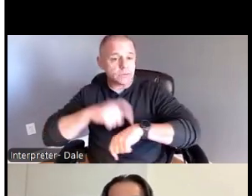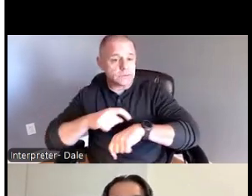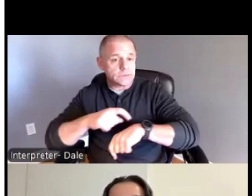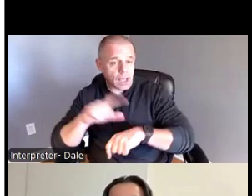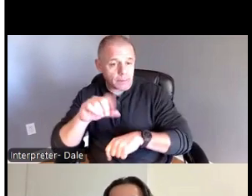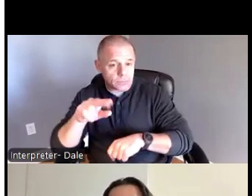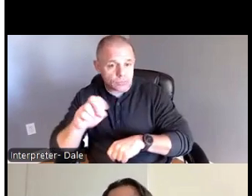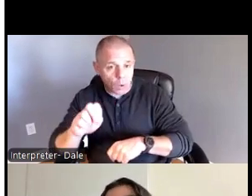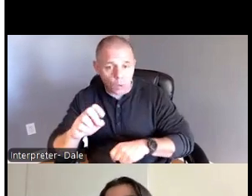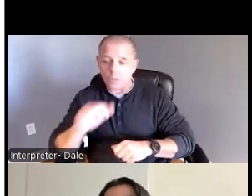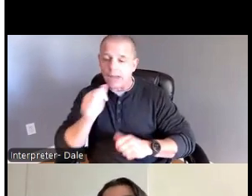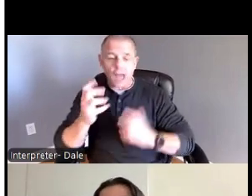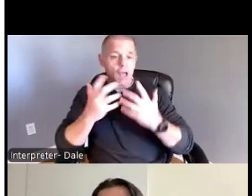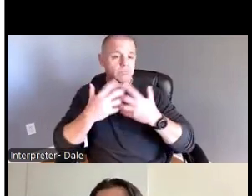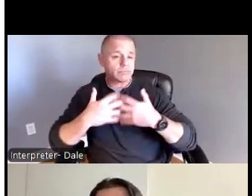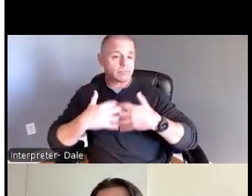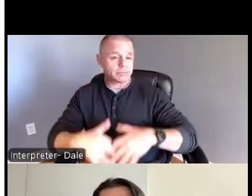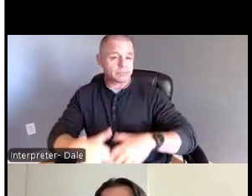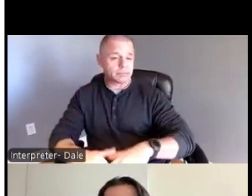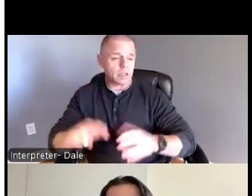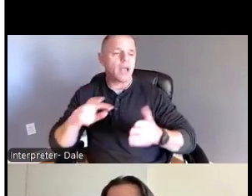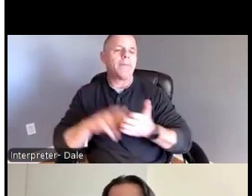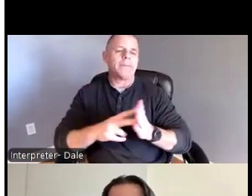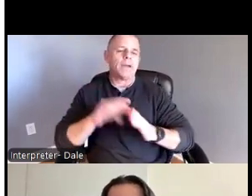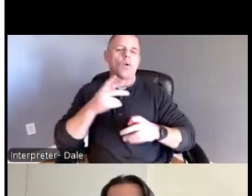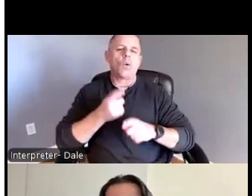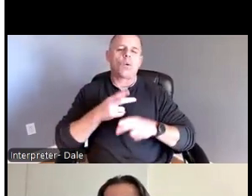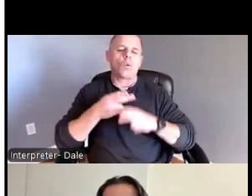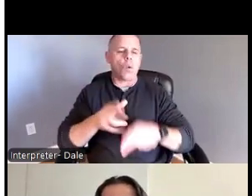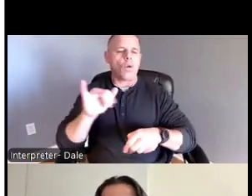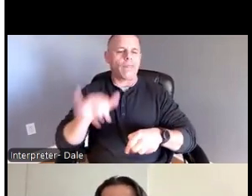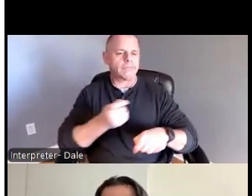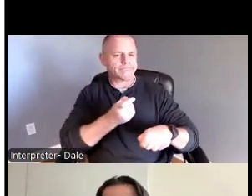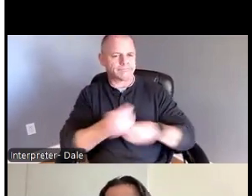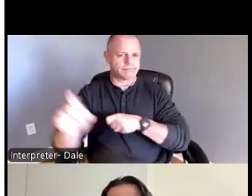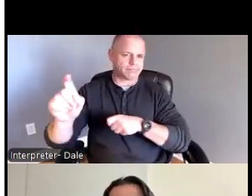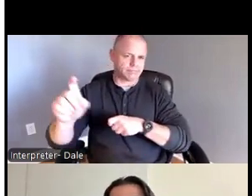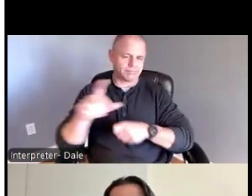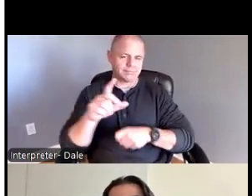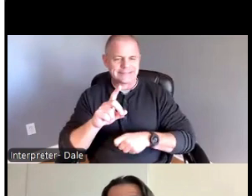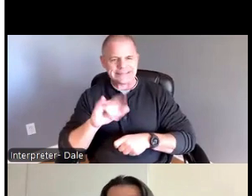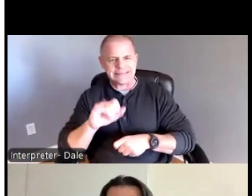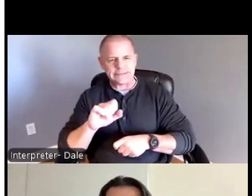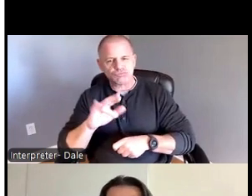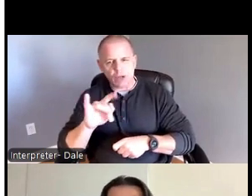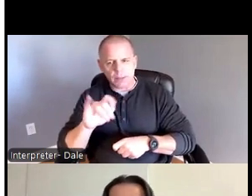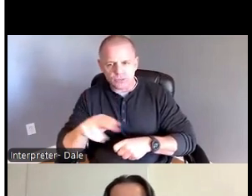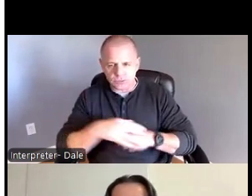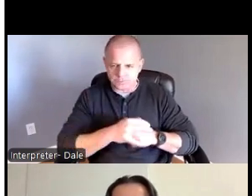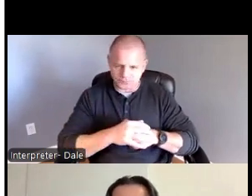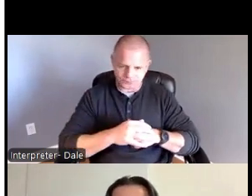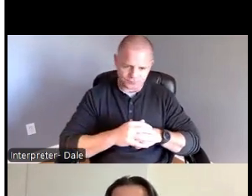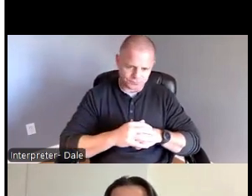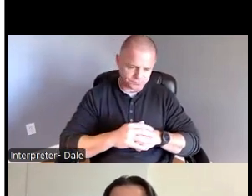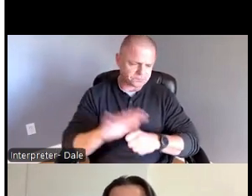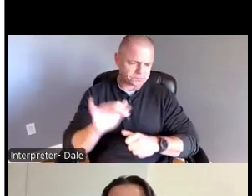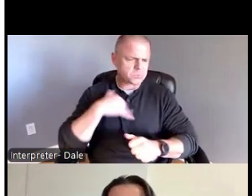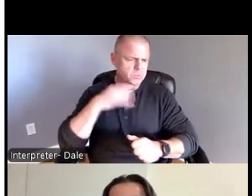them, we have circadian disruption. And the circadian disruption, as we will discuss,